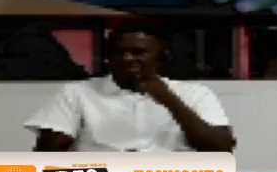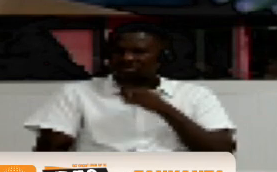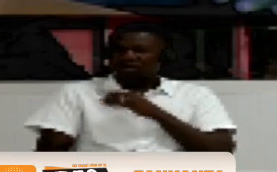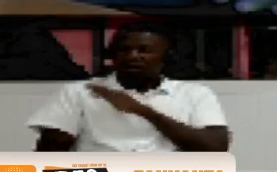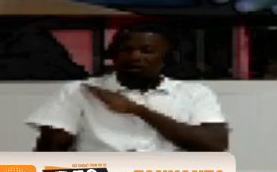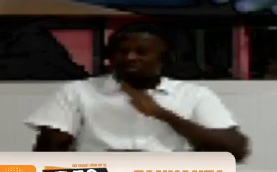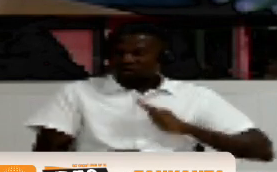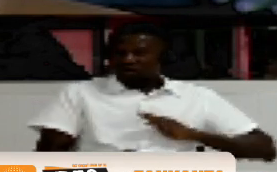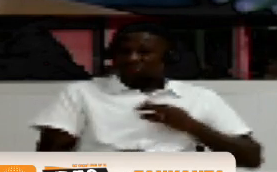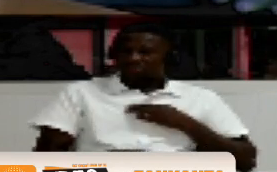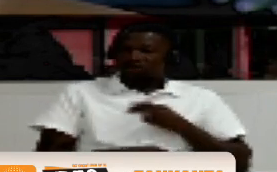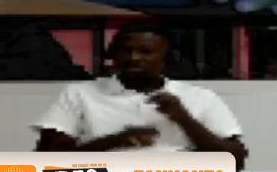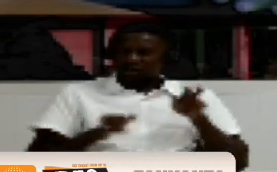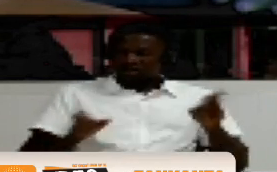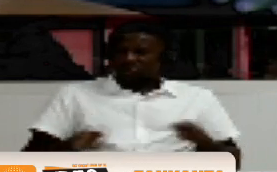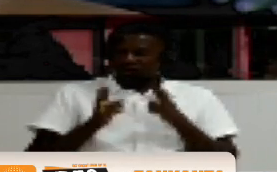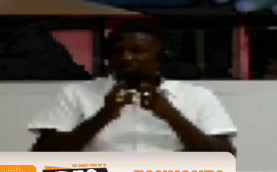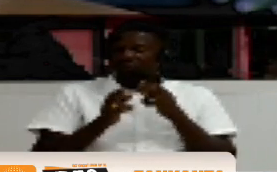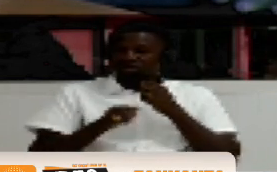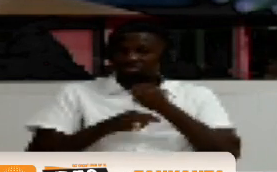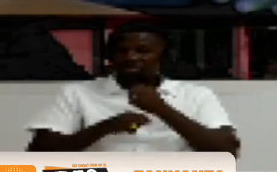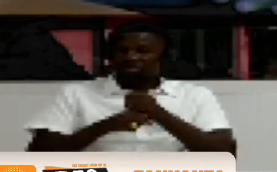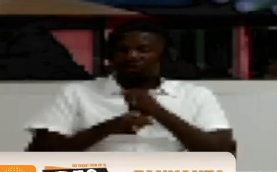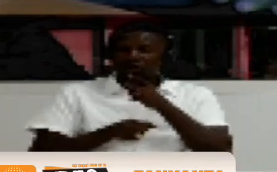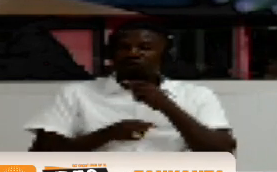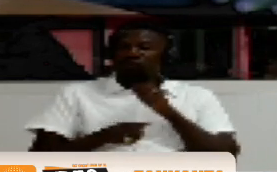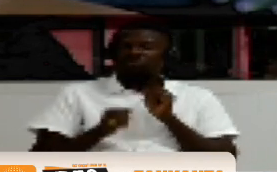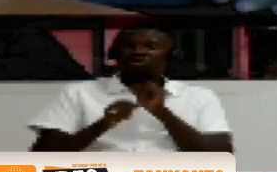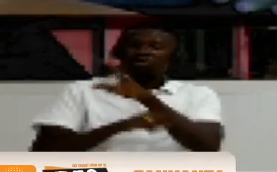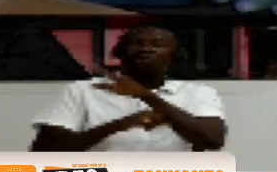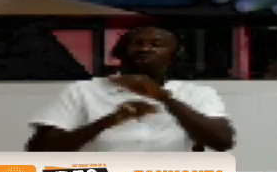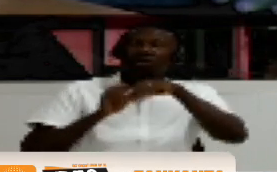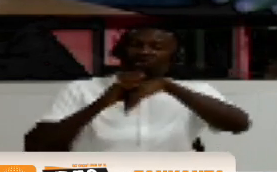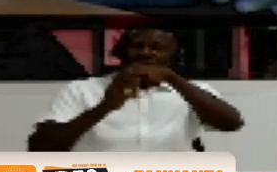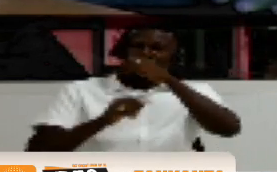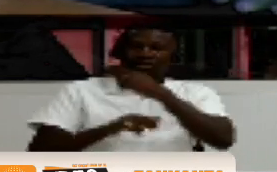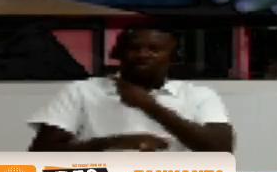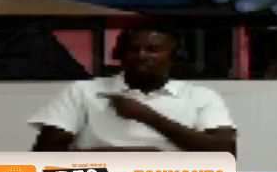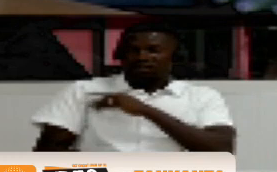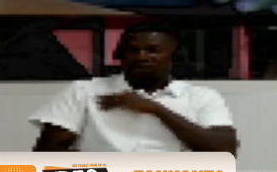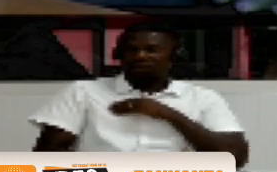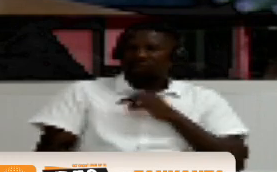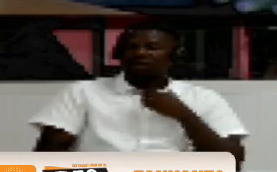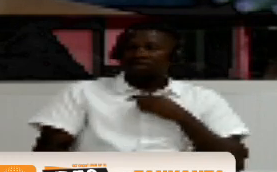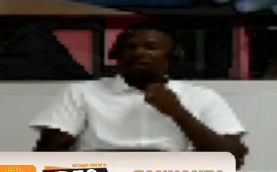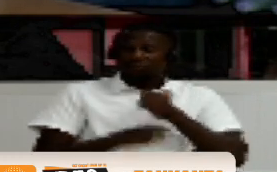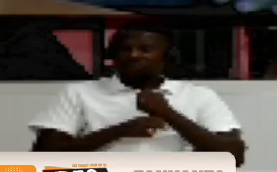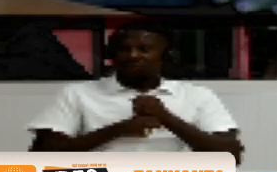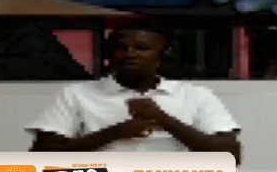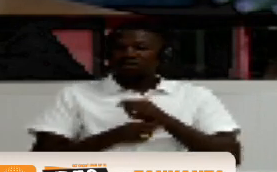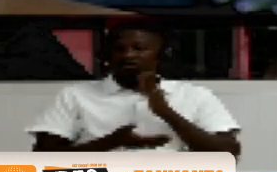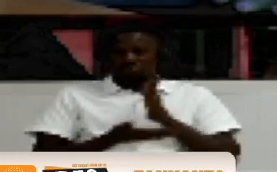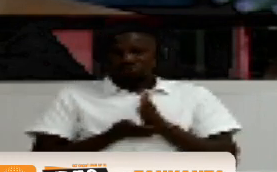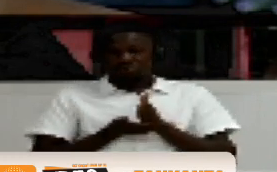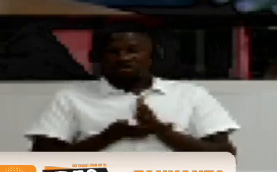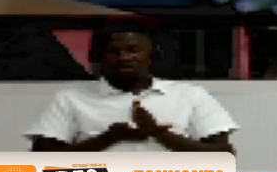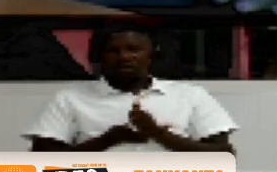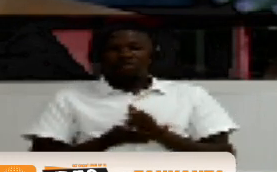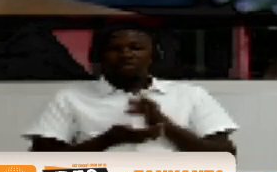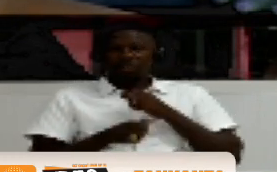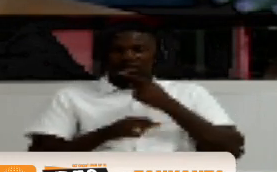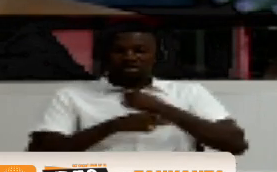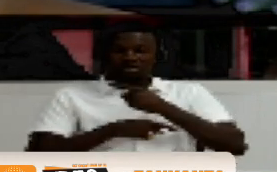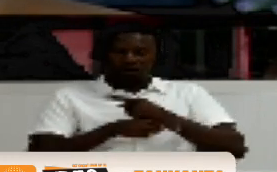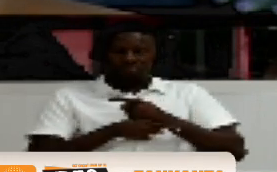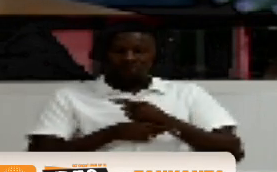and recommendations were made that you should have overseas treatment, and that acknowledged the fact that obviously the